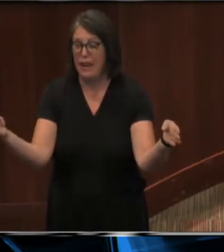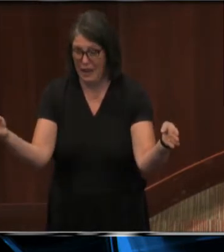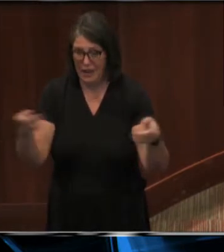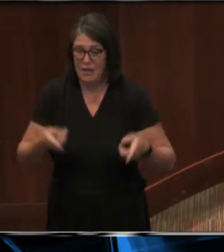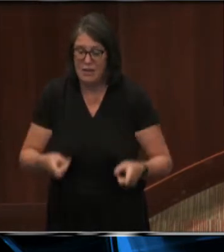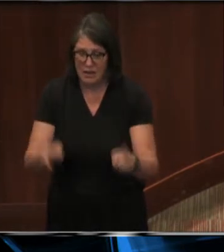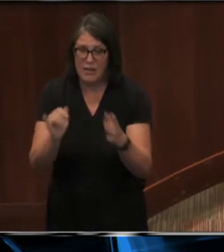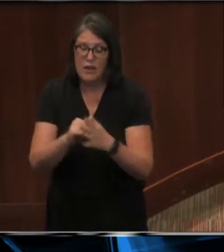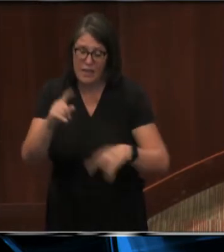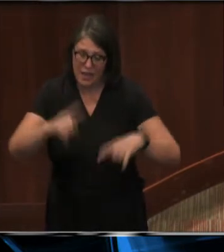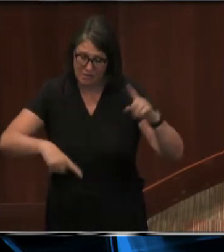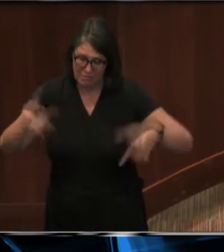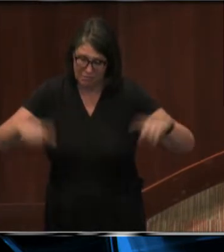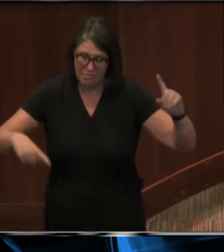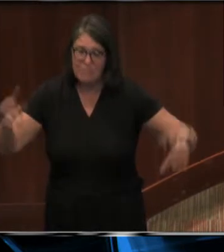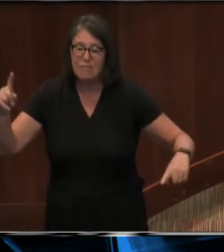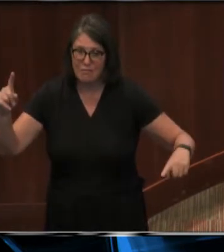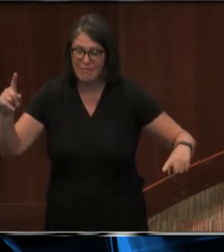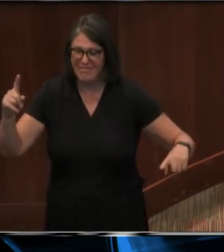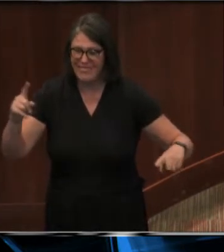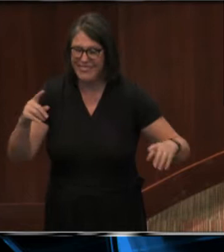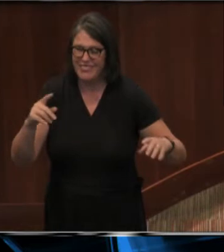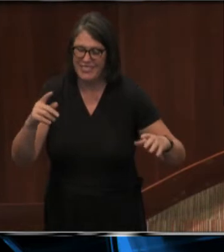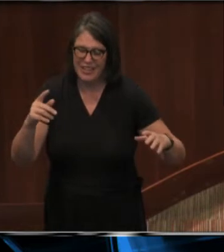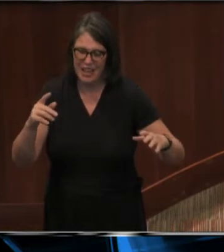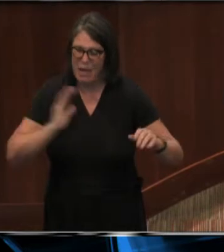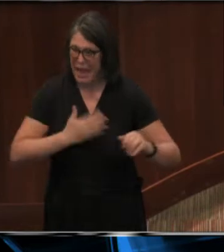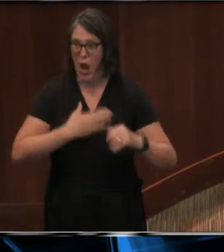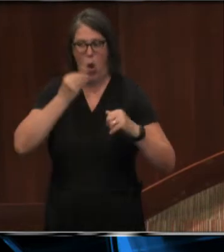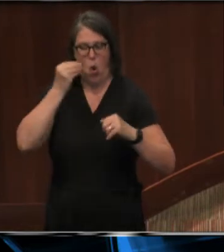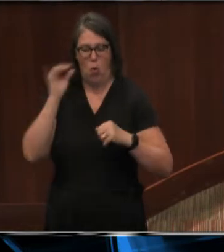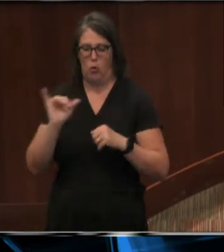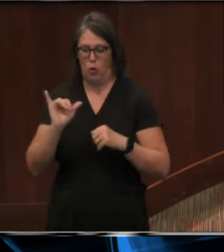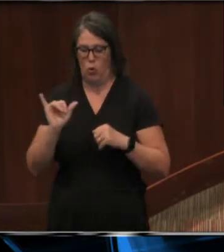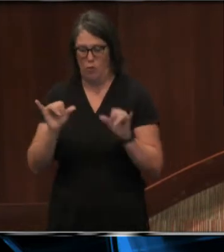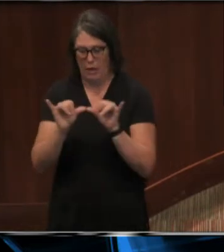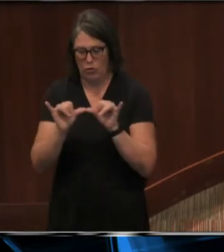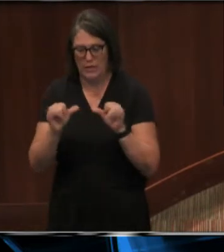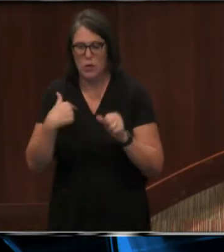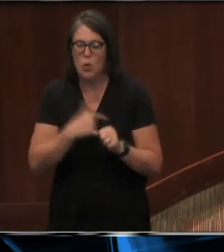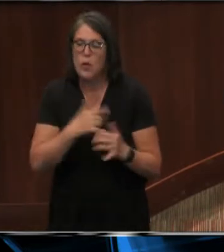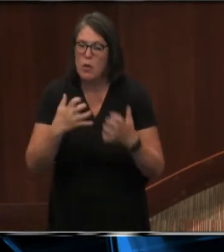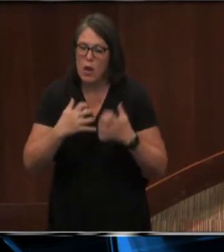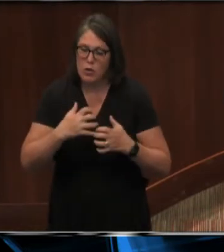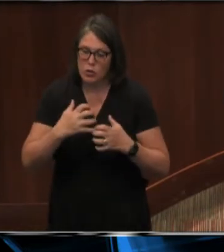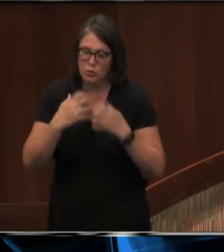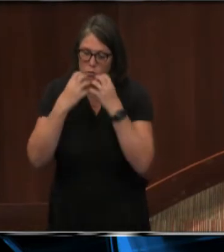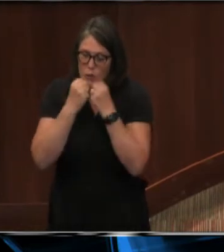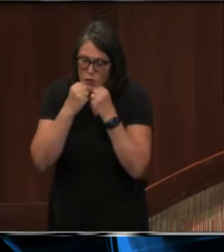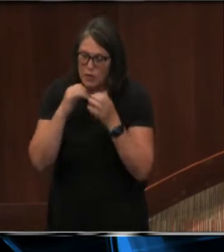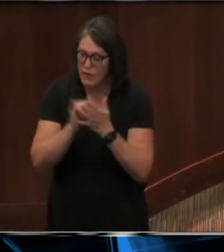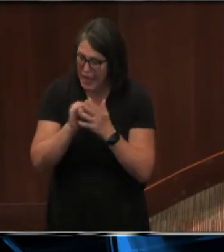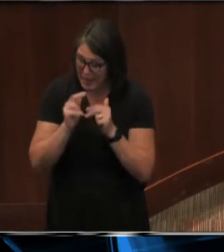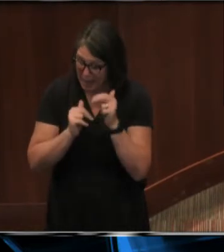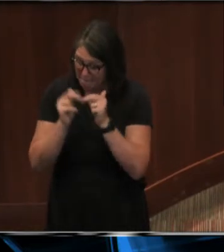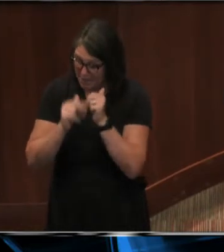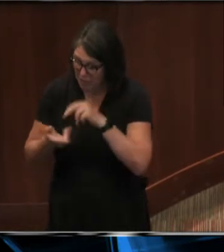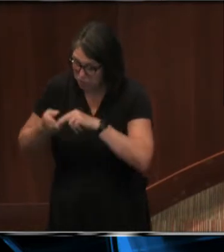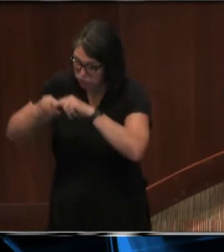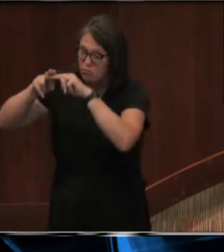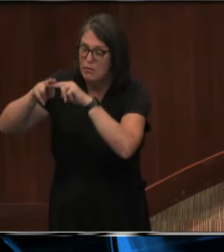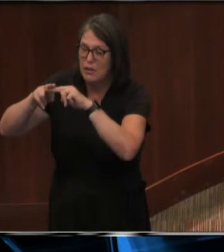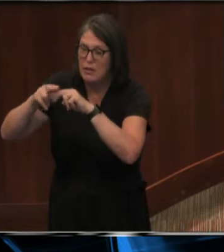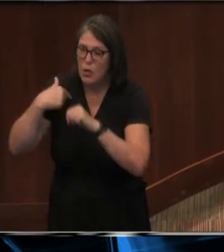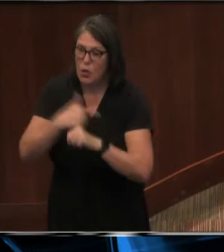that multi-sector variance and our safer at home metrics. We want to preserve that and build on that so that